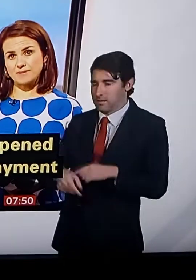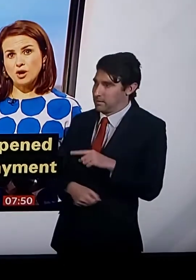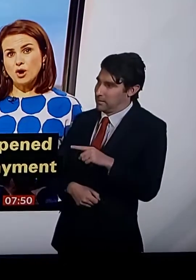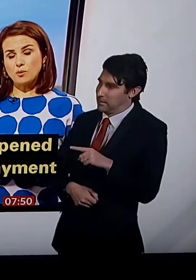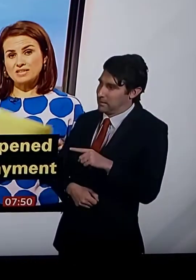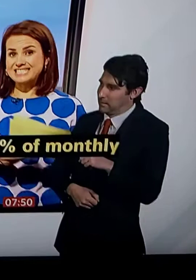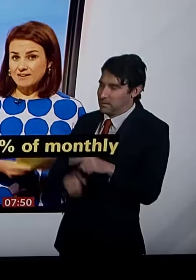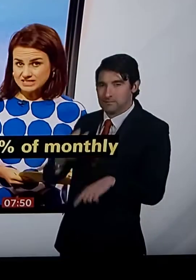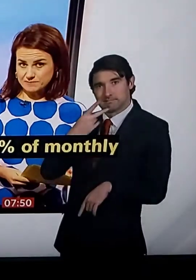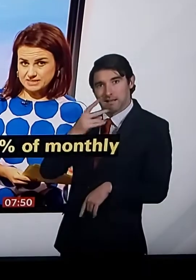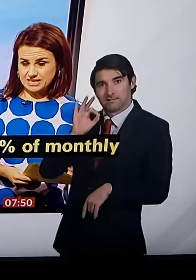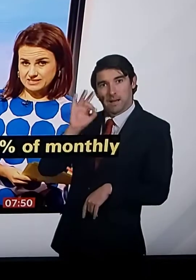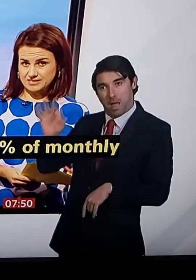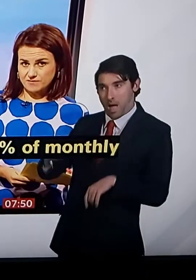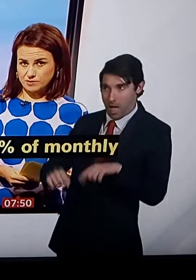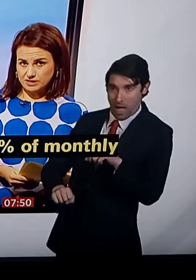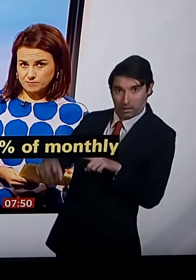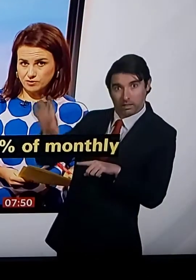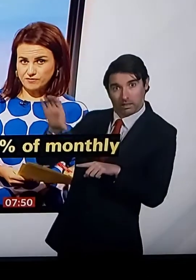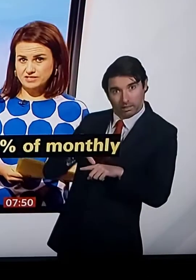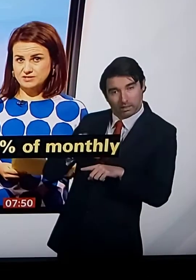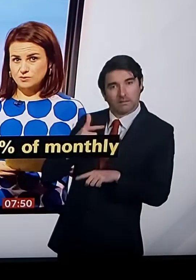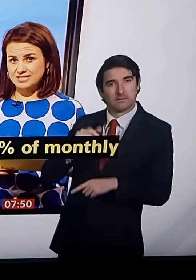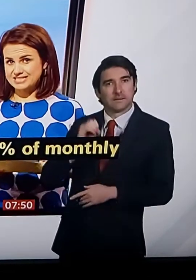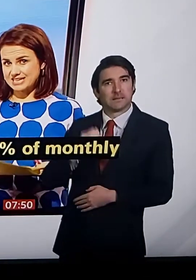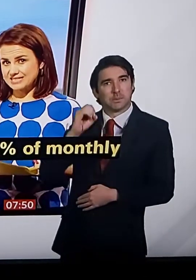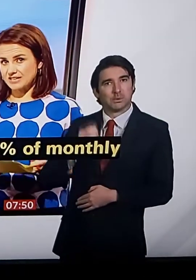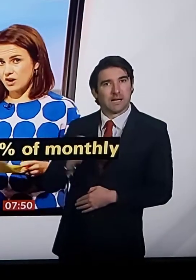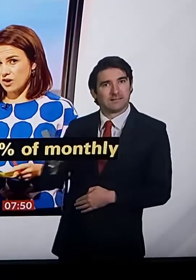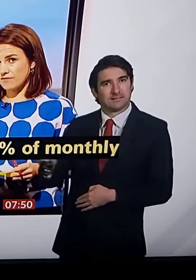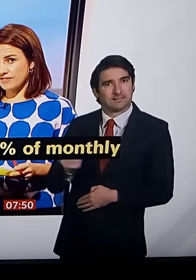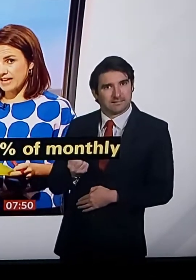the scheme, with 70% of monthly profits with a